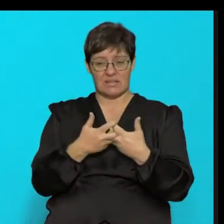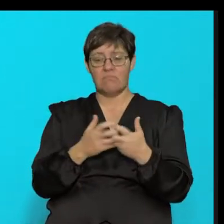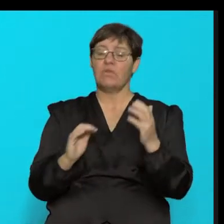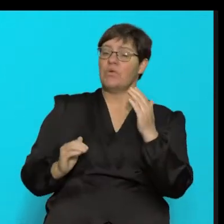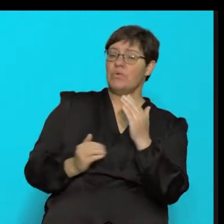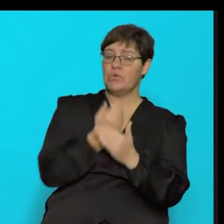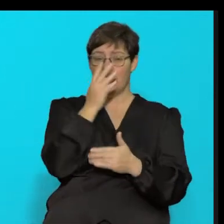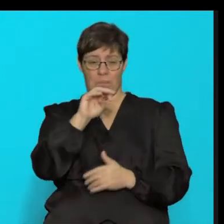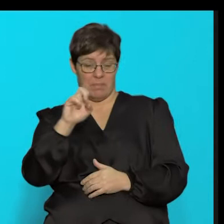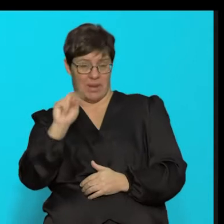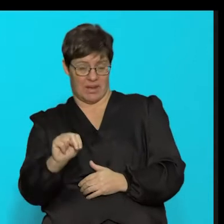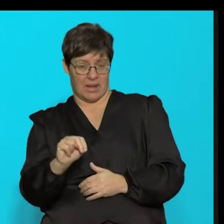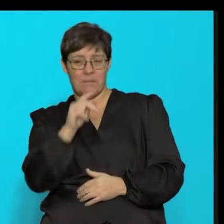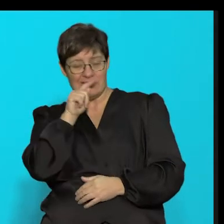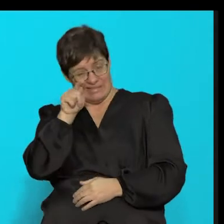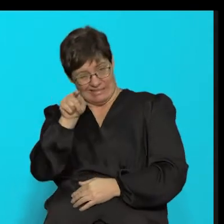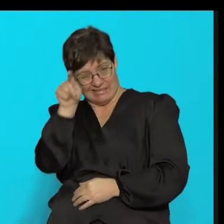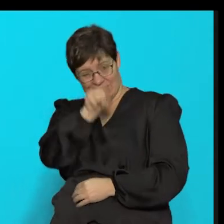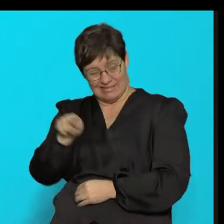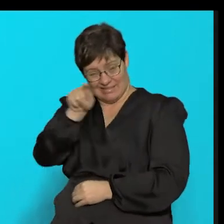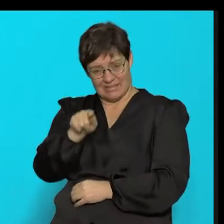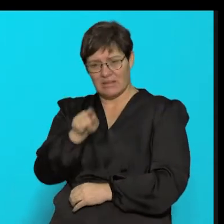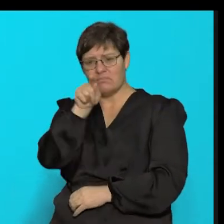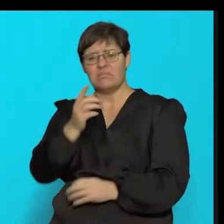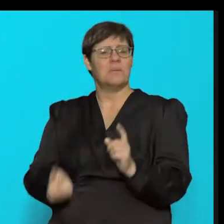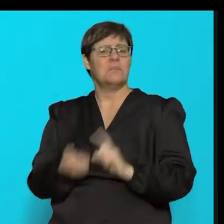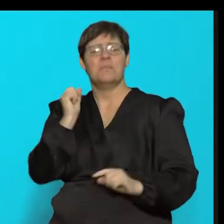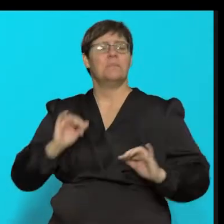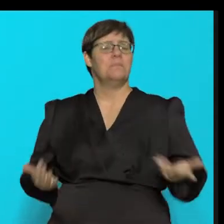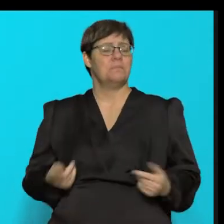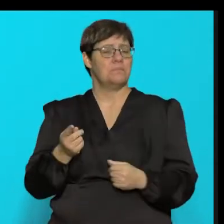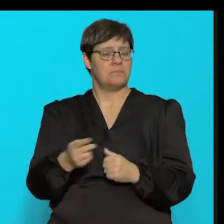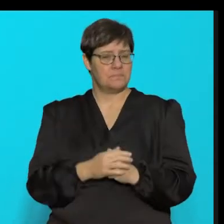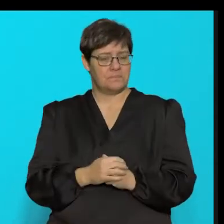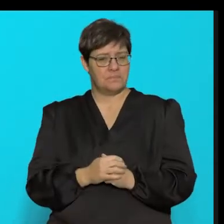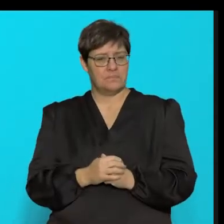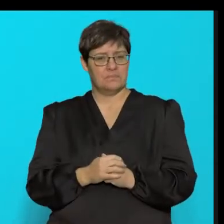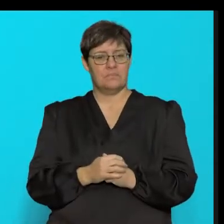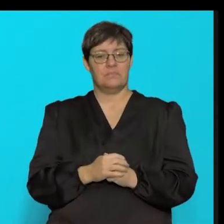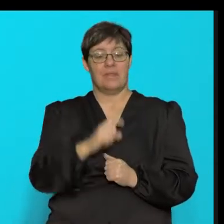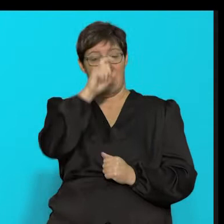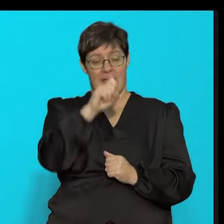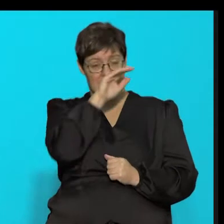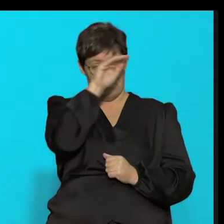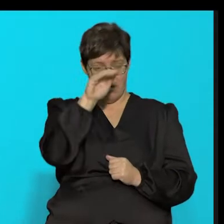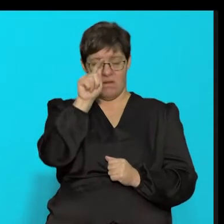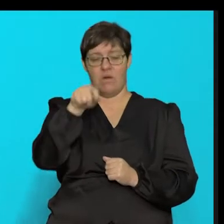we create the new mean. Are we together? Which is that point. How do we get that point? So that point is x